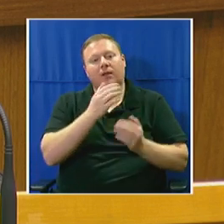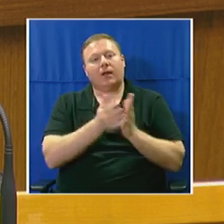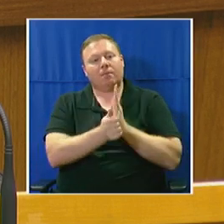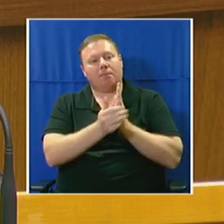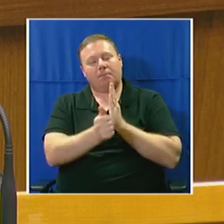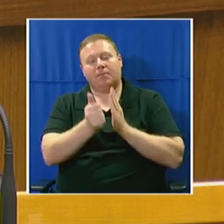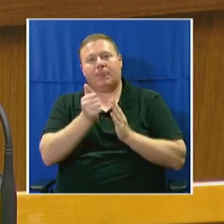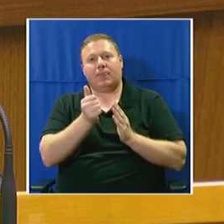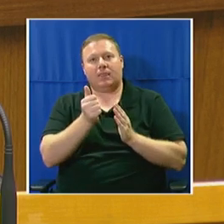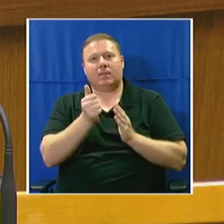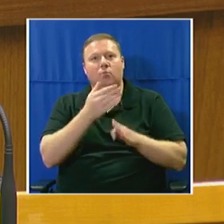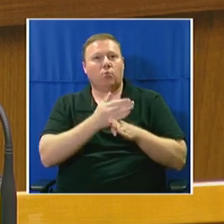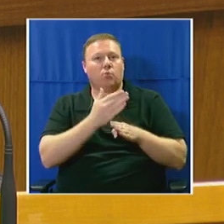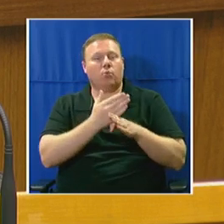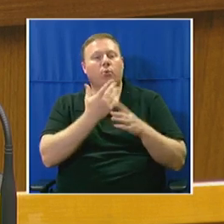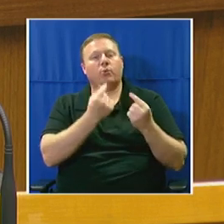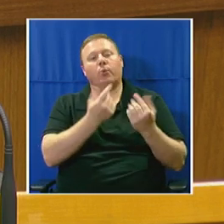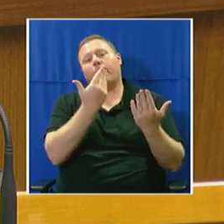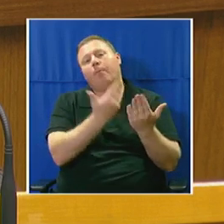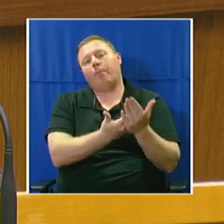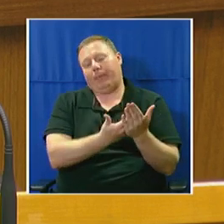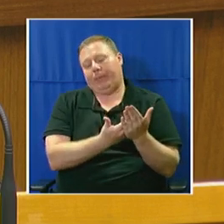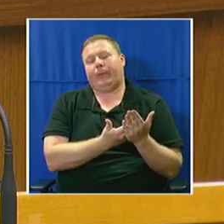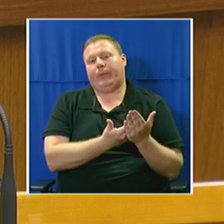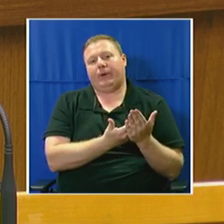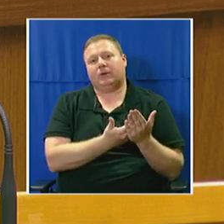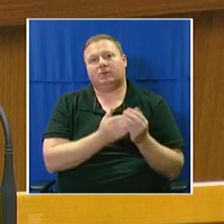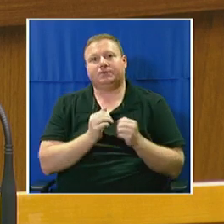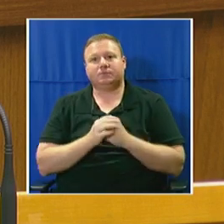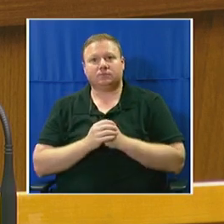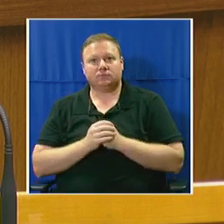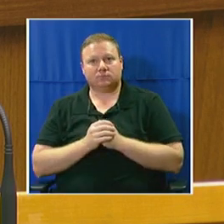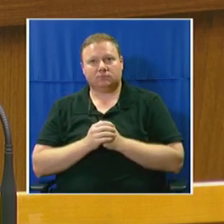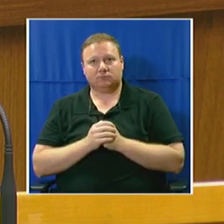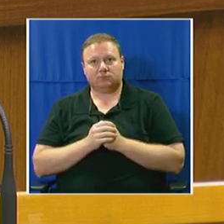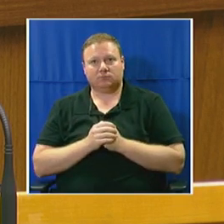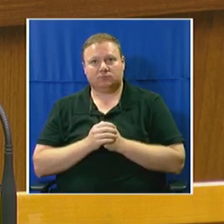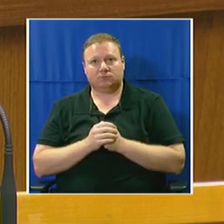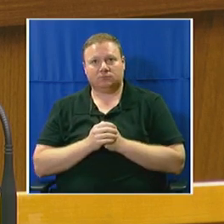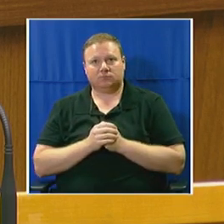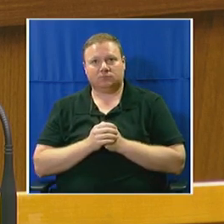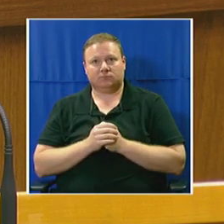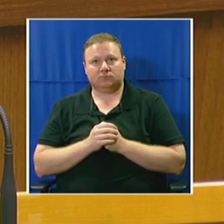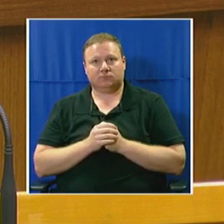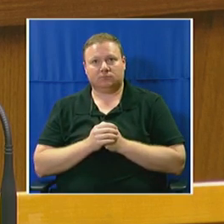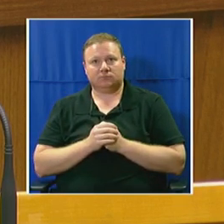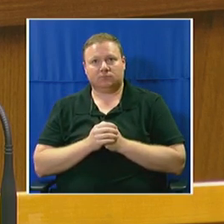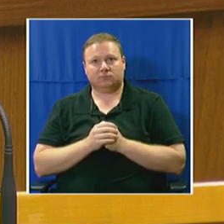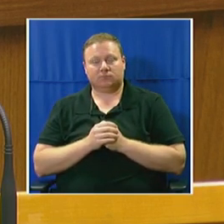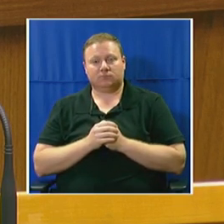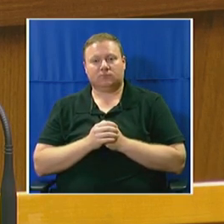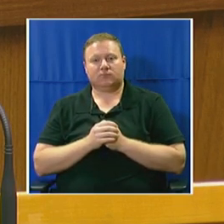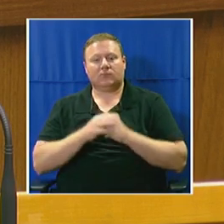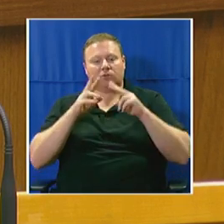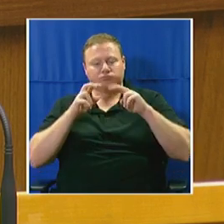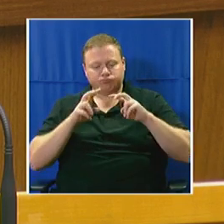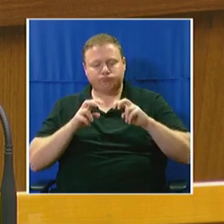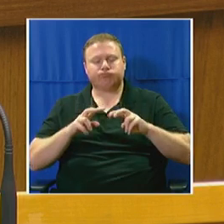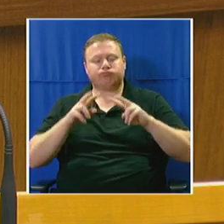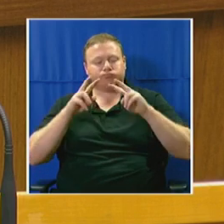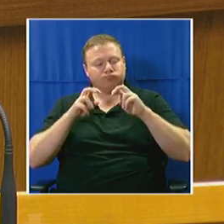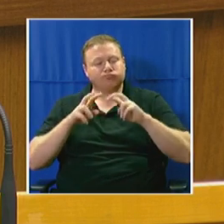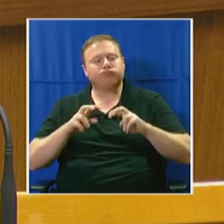suspended Advocates jiba and hbi from their positions in the NPA pending an inquiry